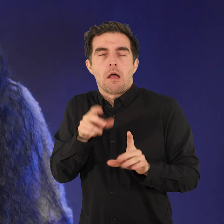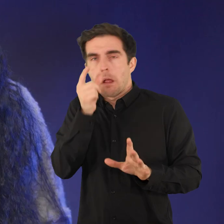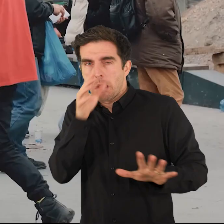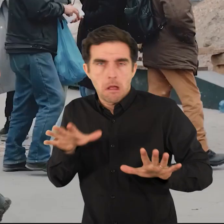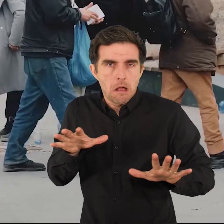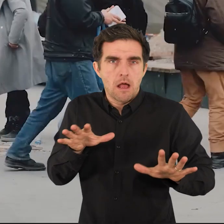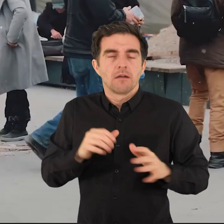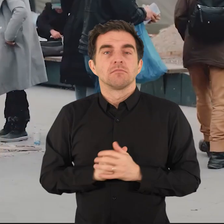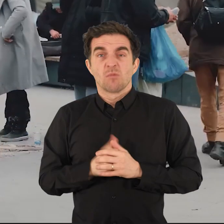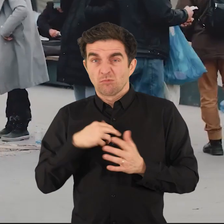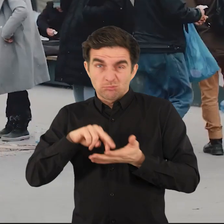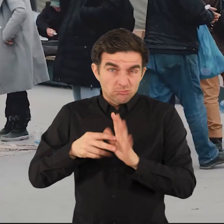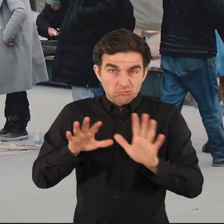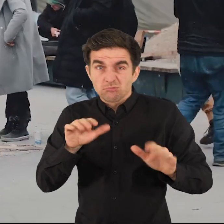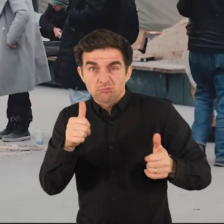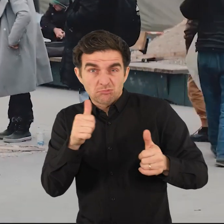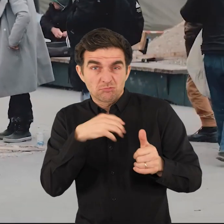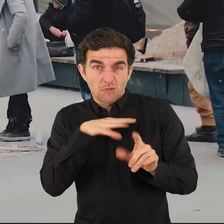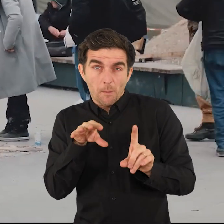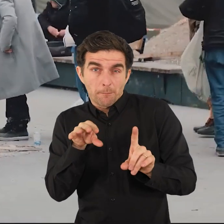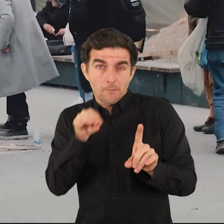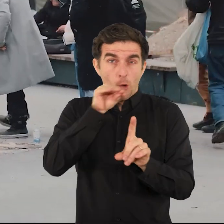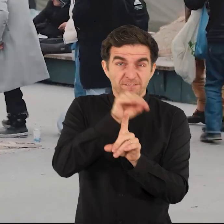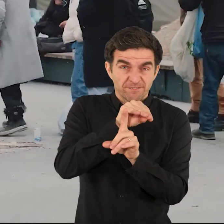back home. I've arranged a travel, which was